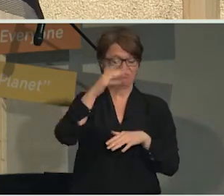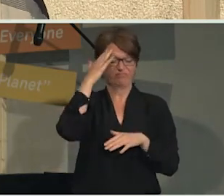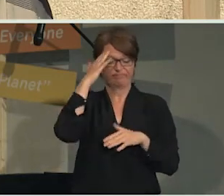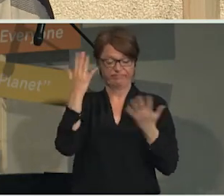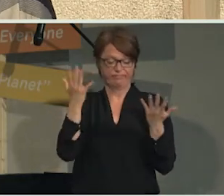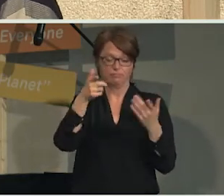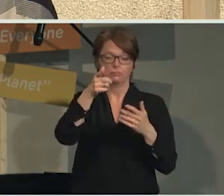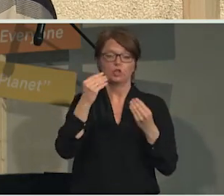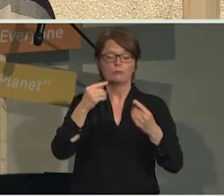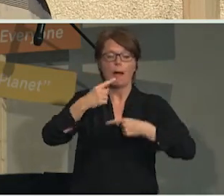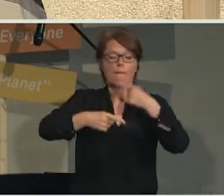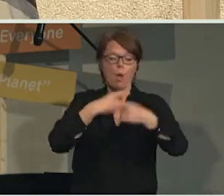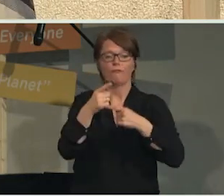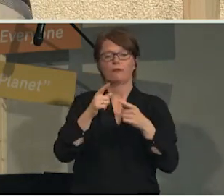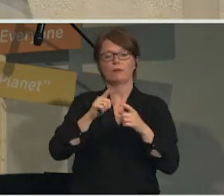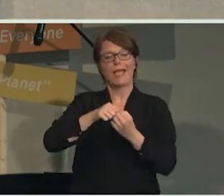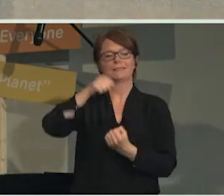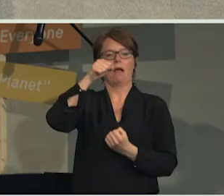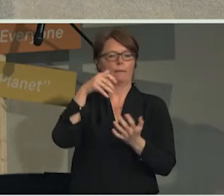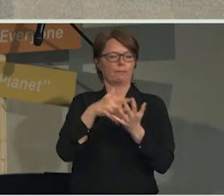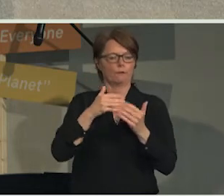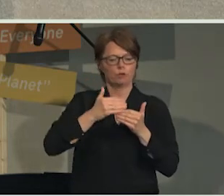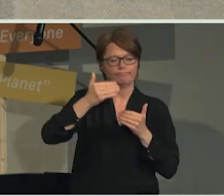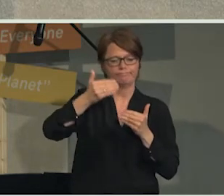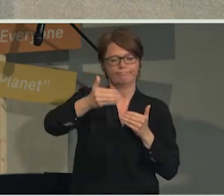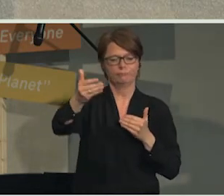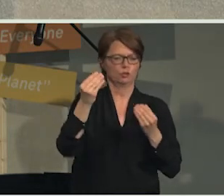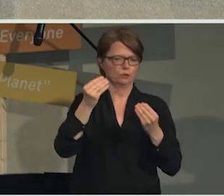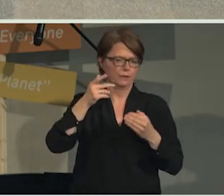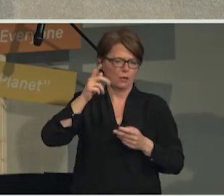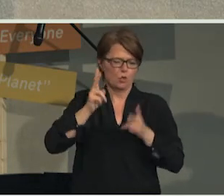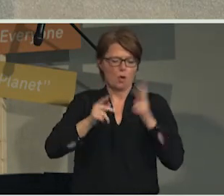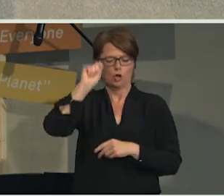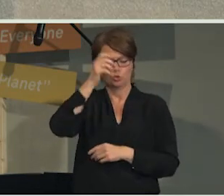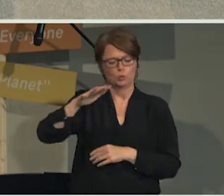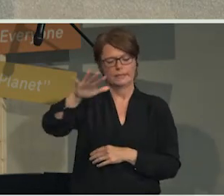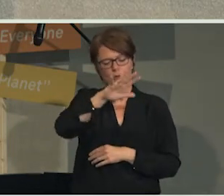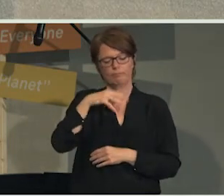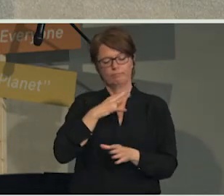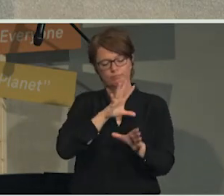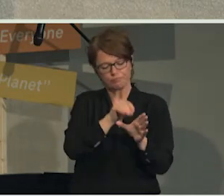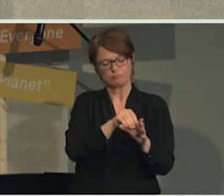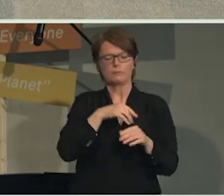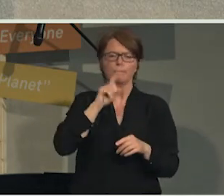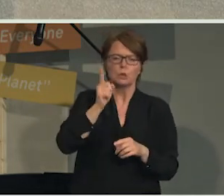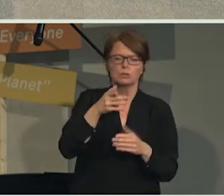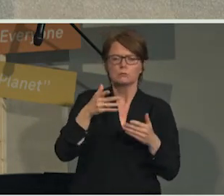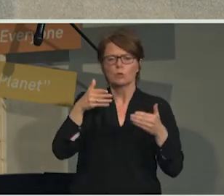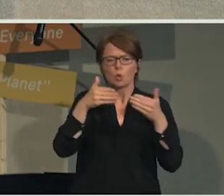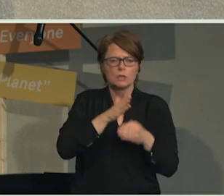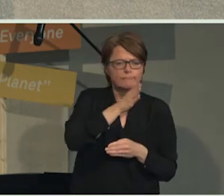mind to be able to excel, to perform at your best, to be amazing, to